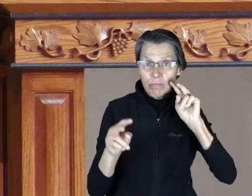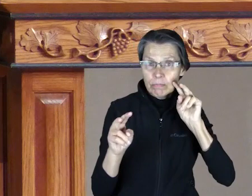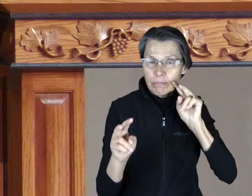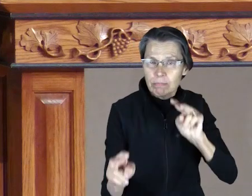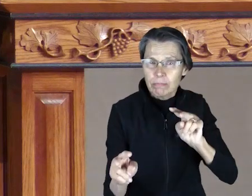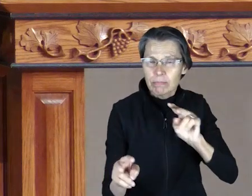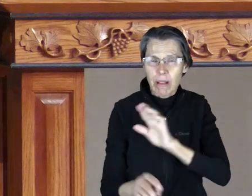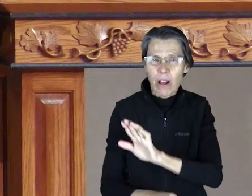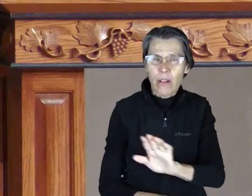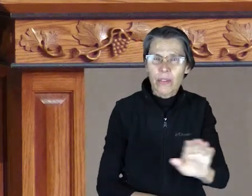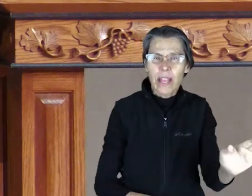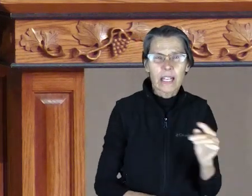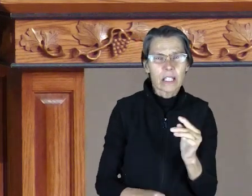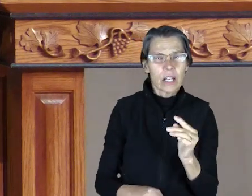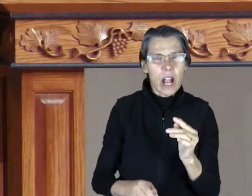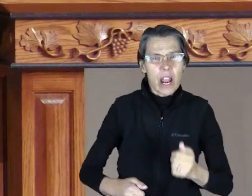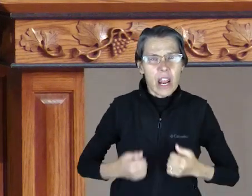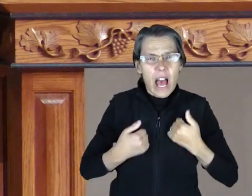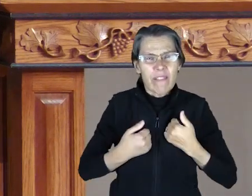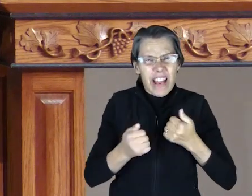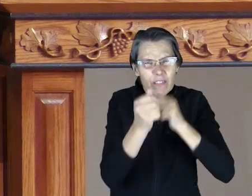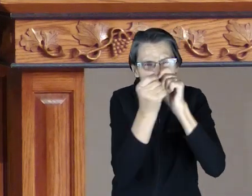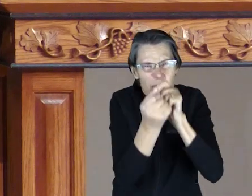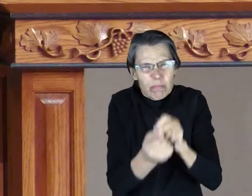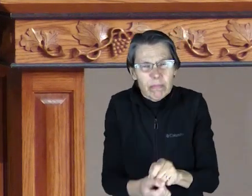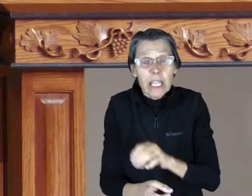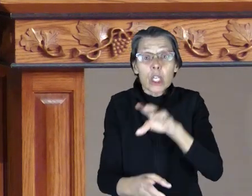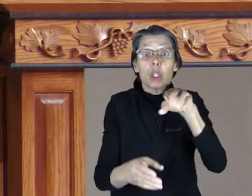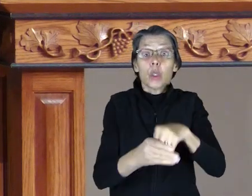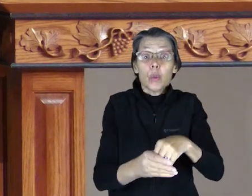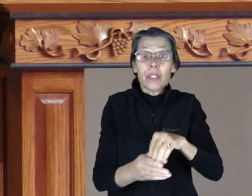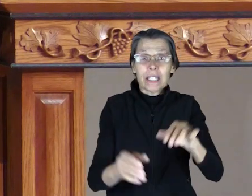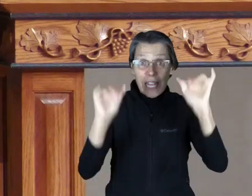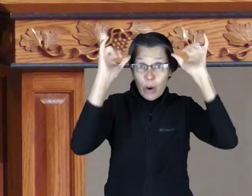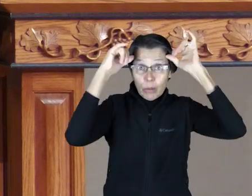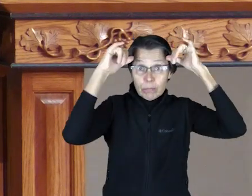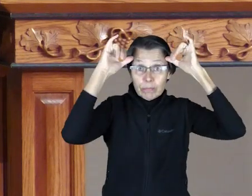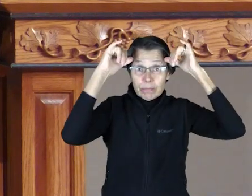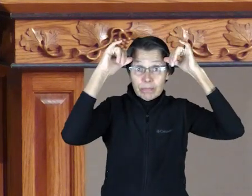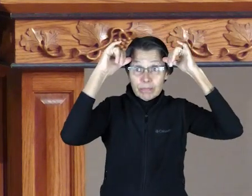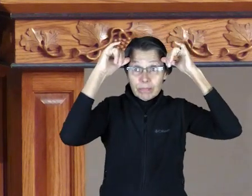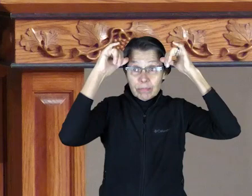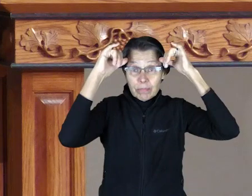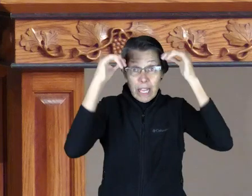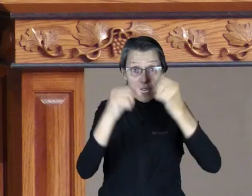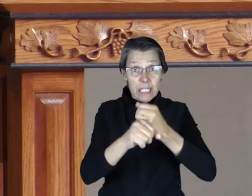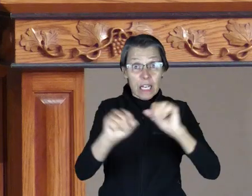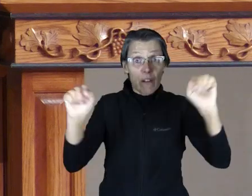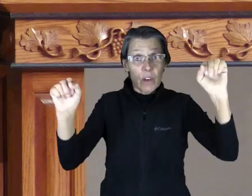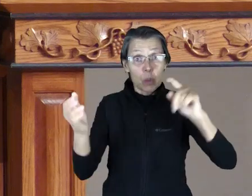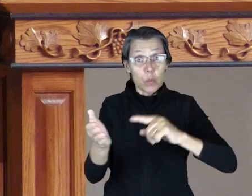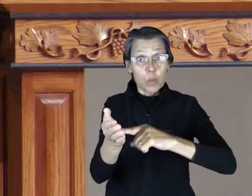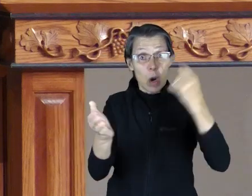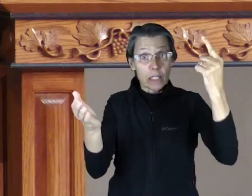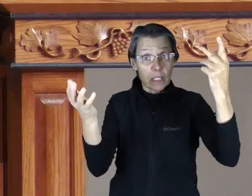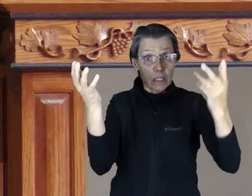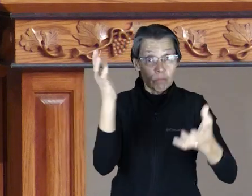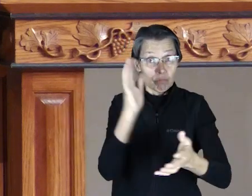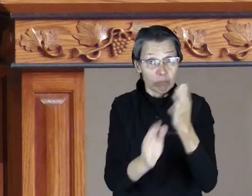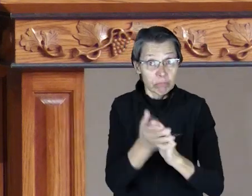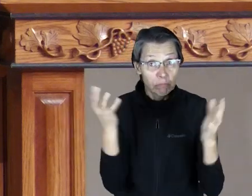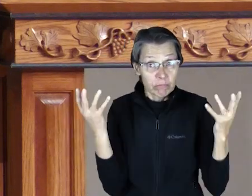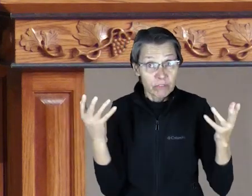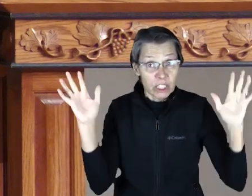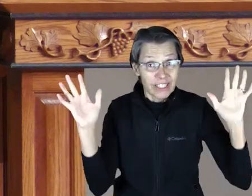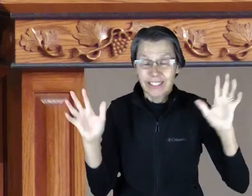every detail of their new life together, right down to the management of their oxen. Deliverance, then, it seems, is